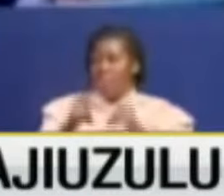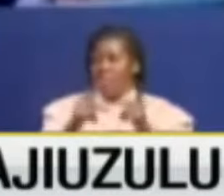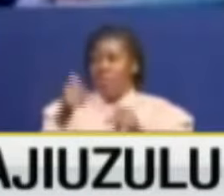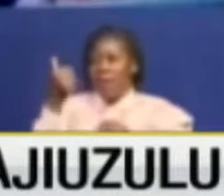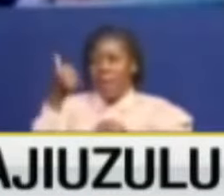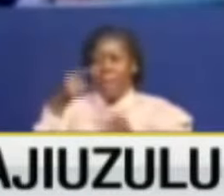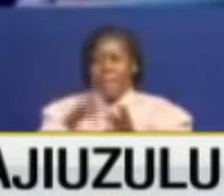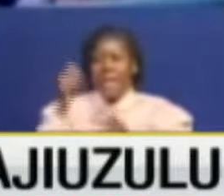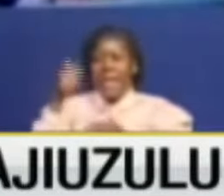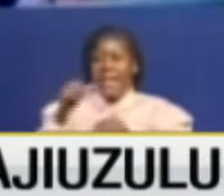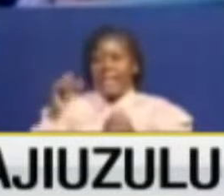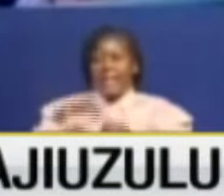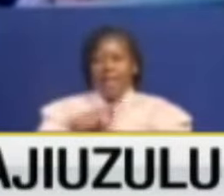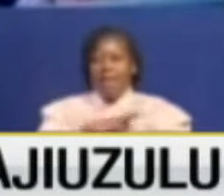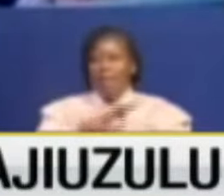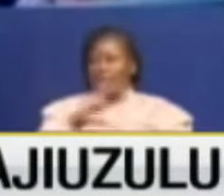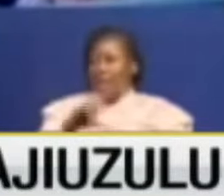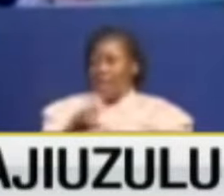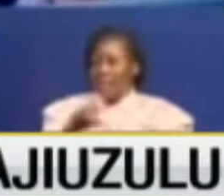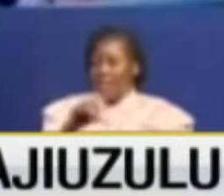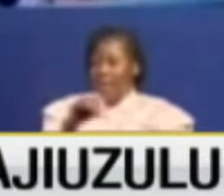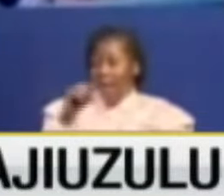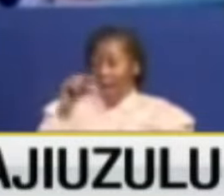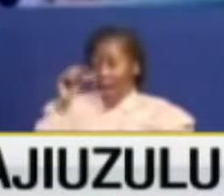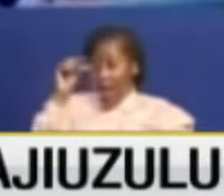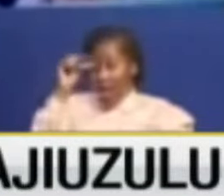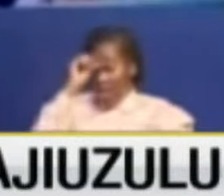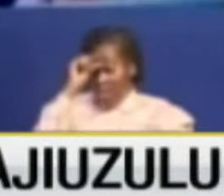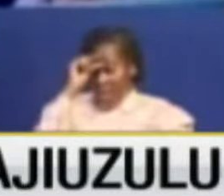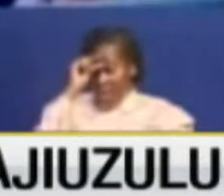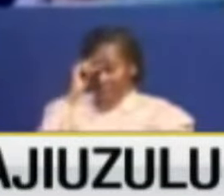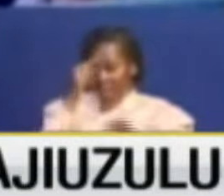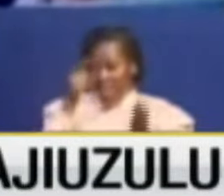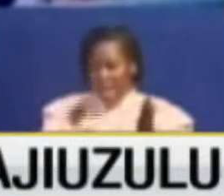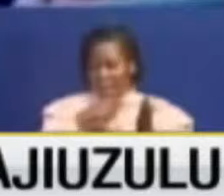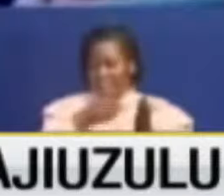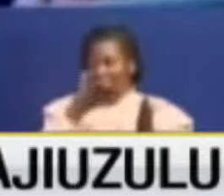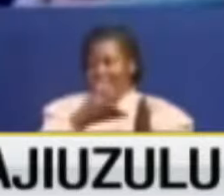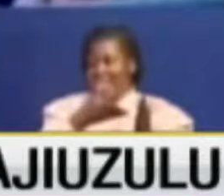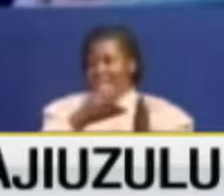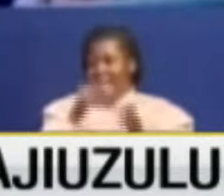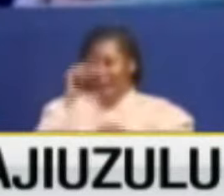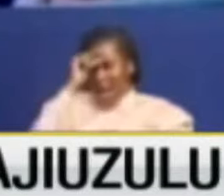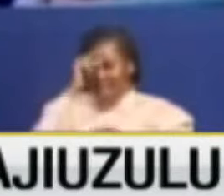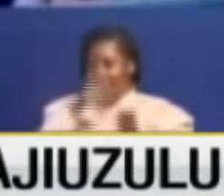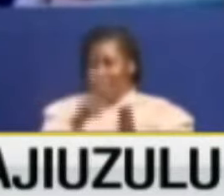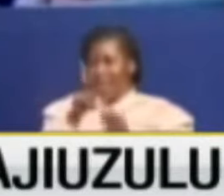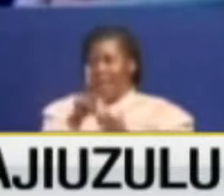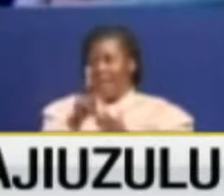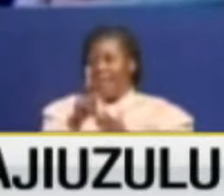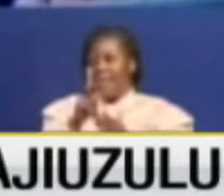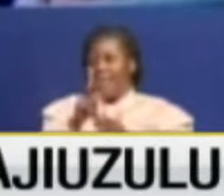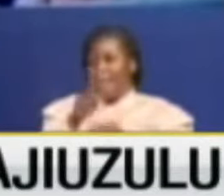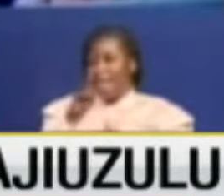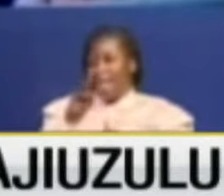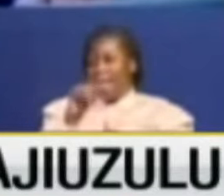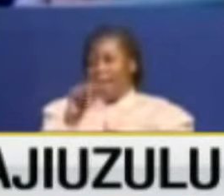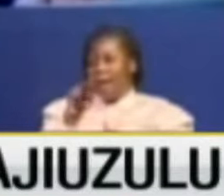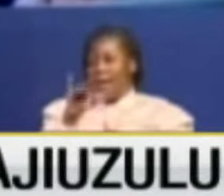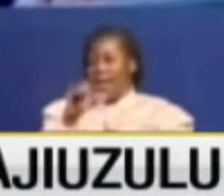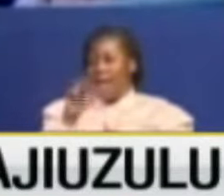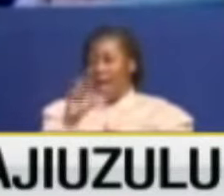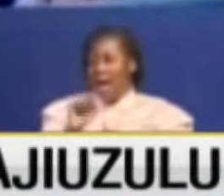any staff of the county government. The allegation, therefore, that this governor has paid Kiambi Crispas Manyara is